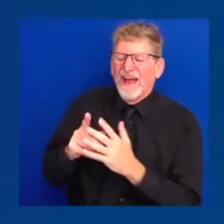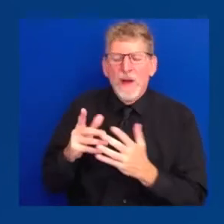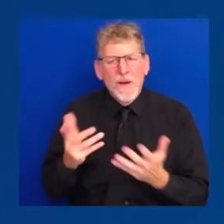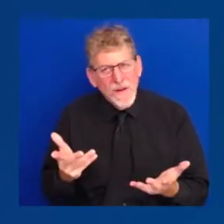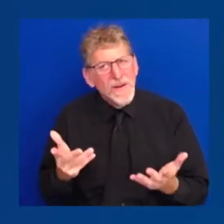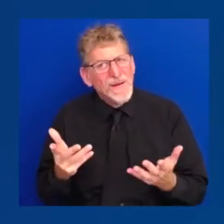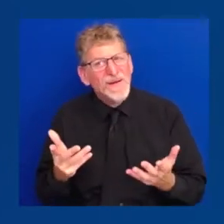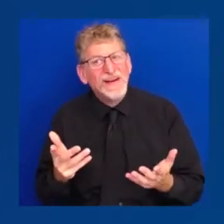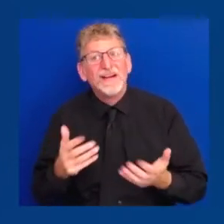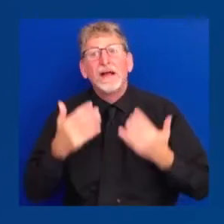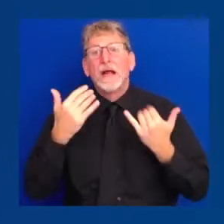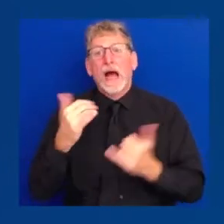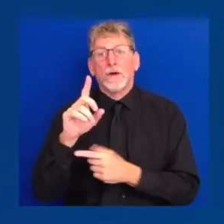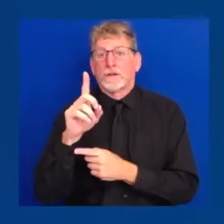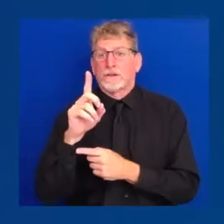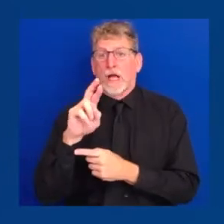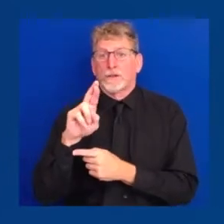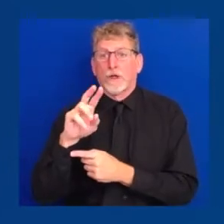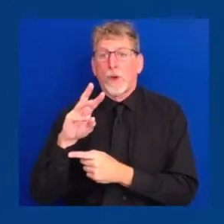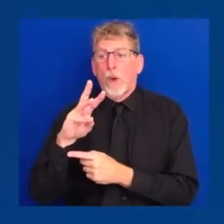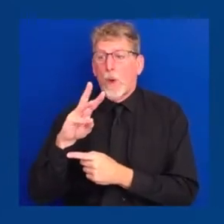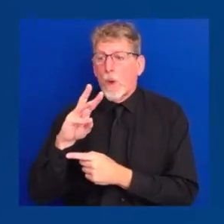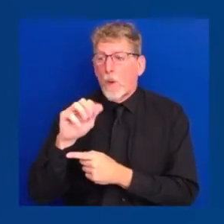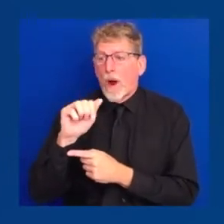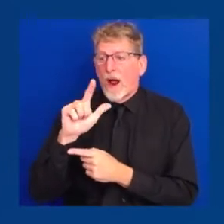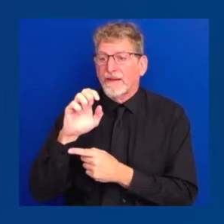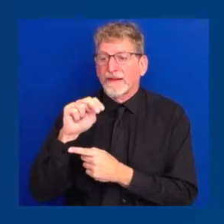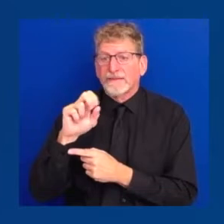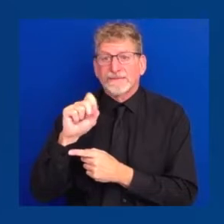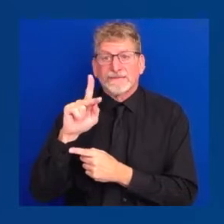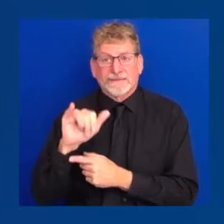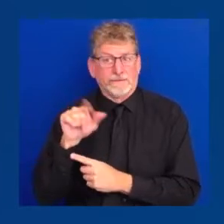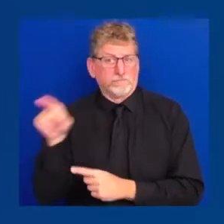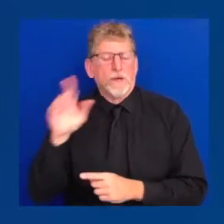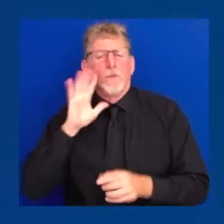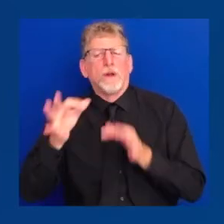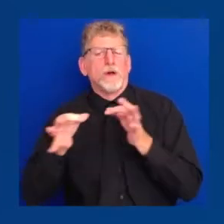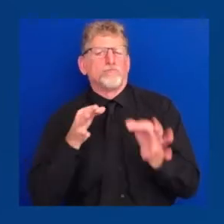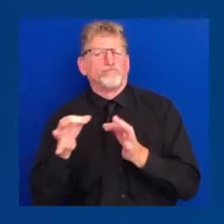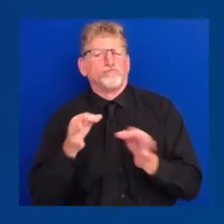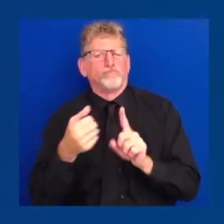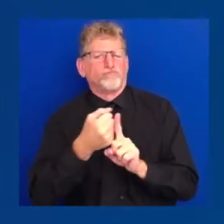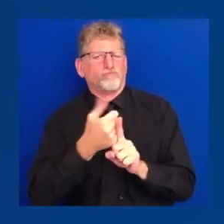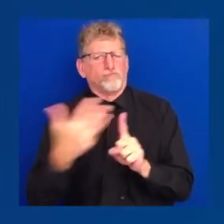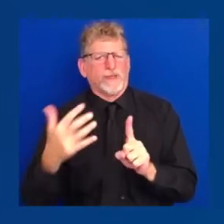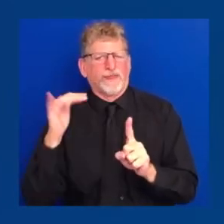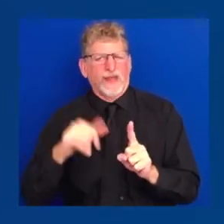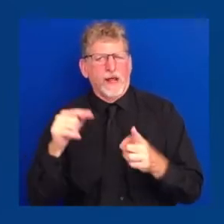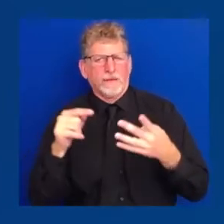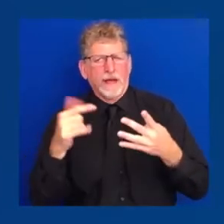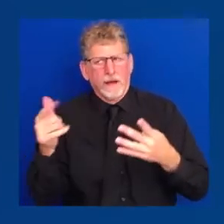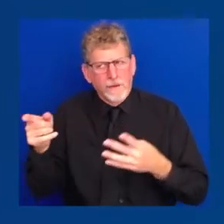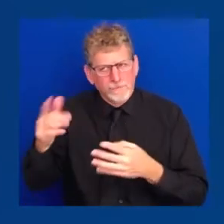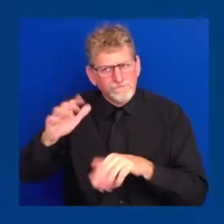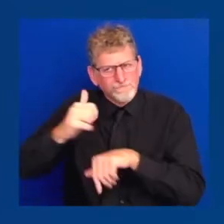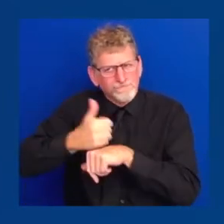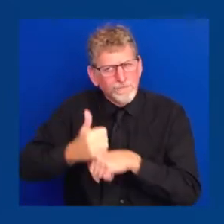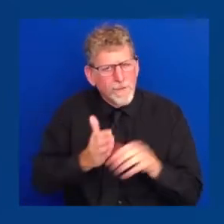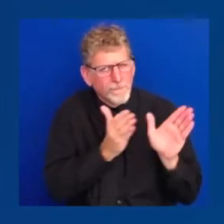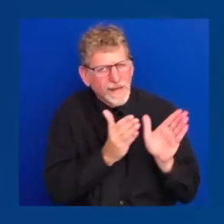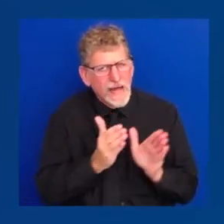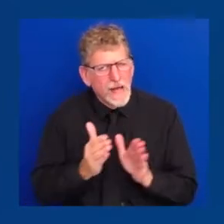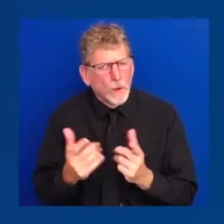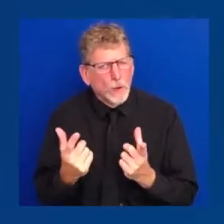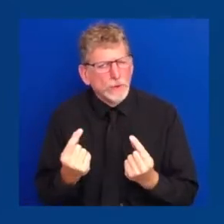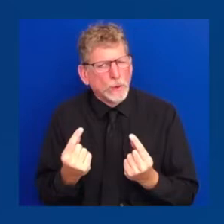we've taken significant steps to improve monitoring for any new variants. America's variant monitoring system can now detect variants